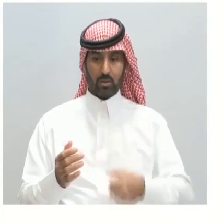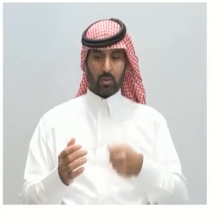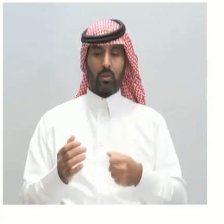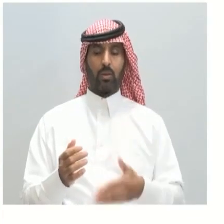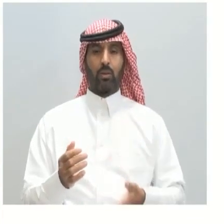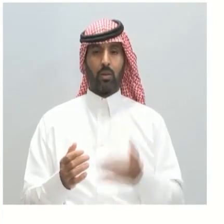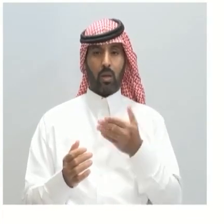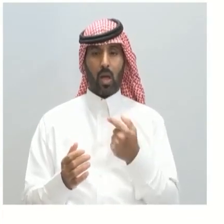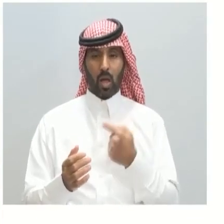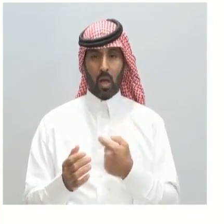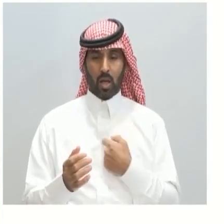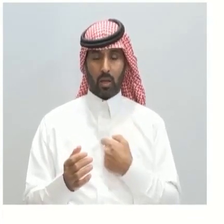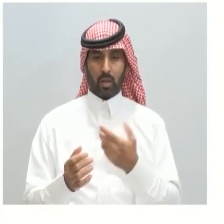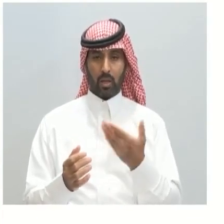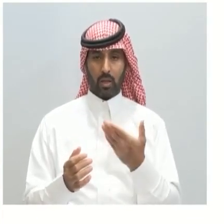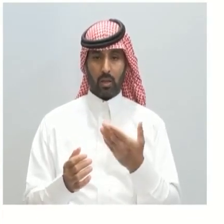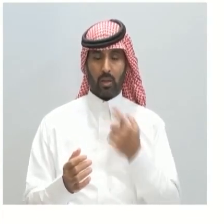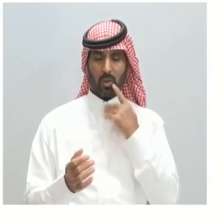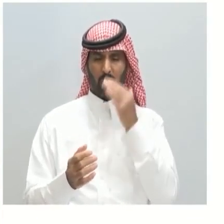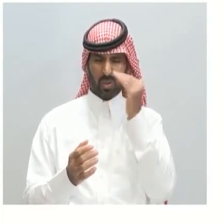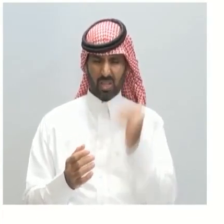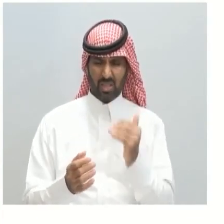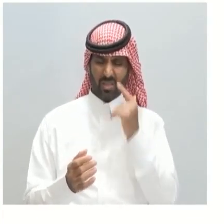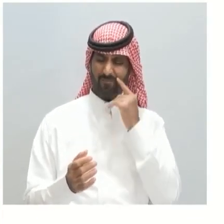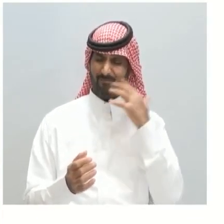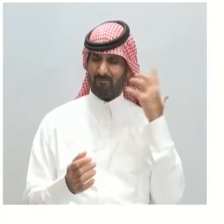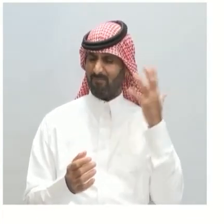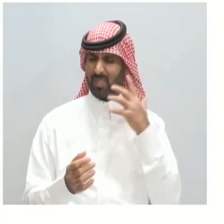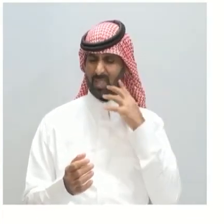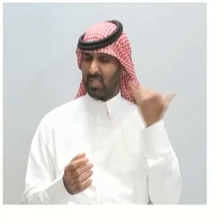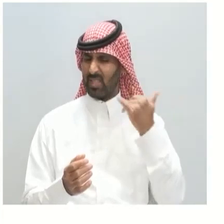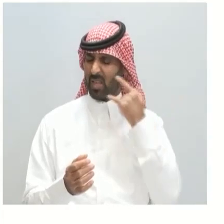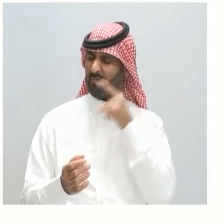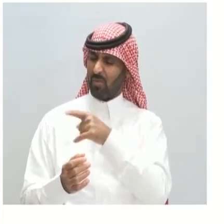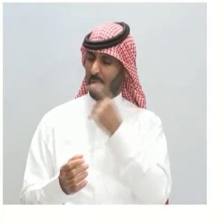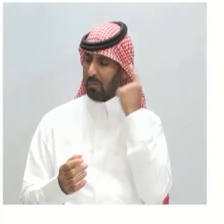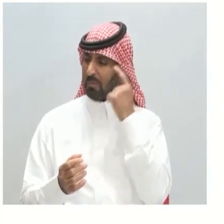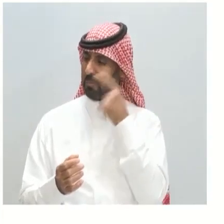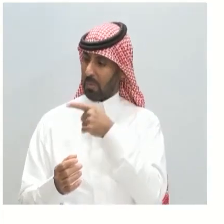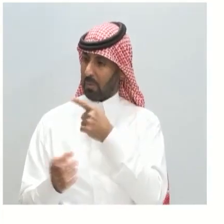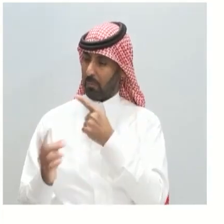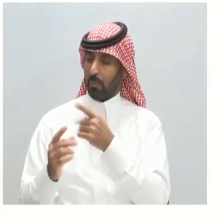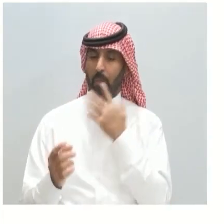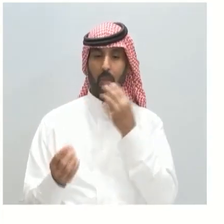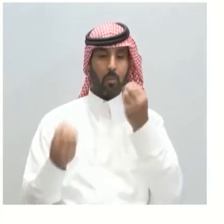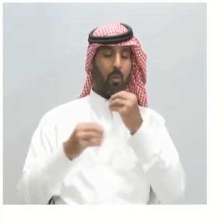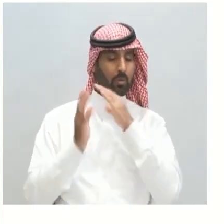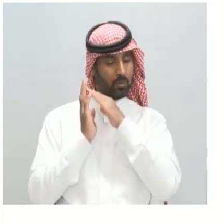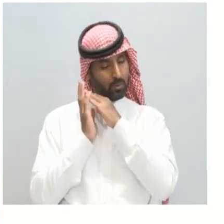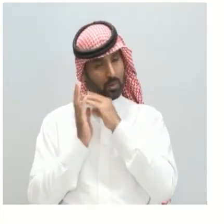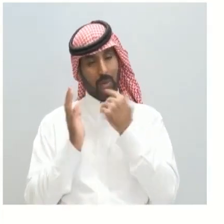if you get older and older, the less I care about what others think. The more sleep I